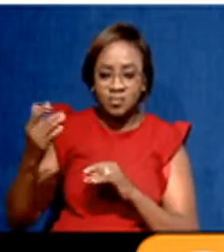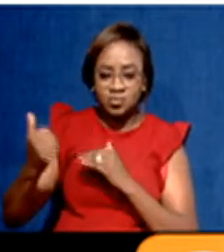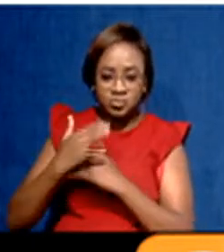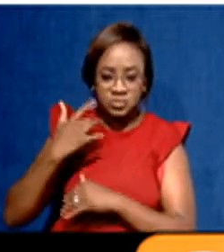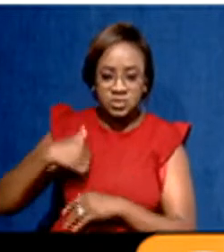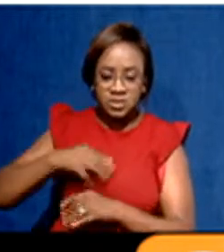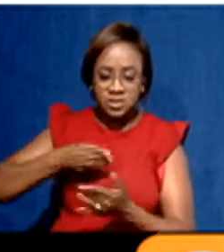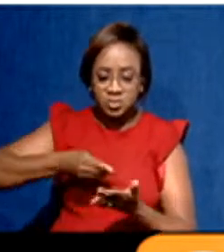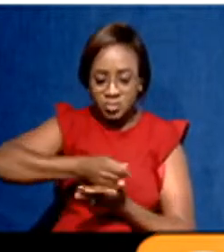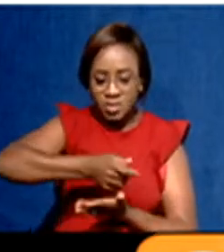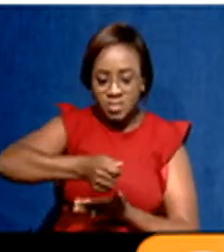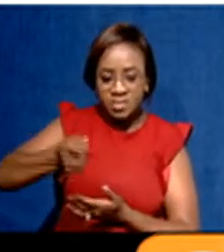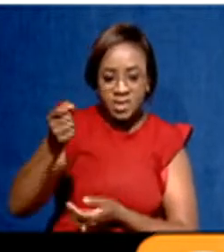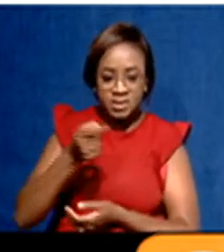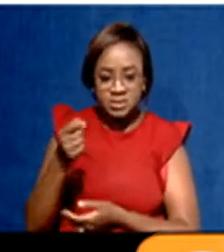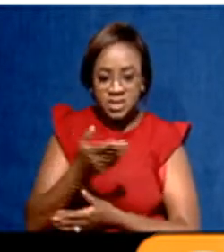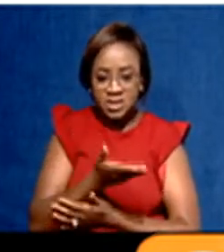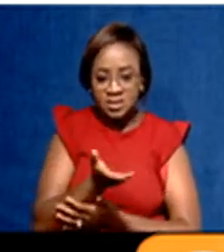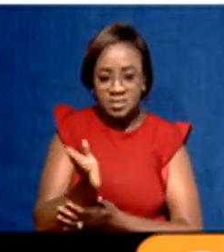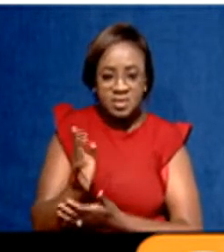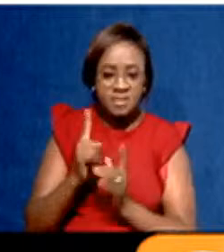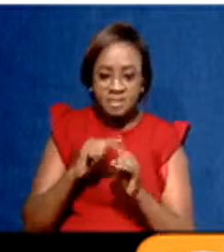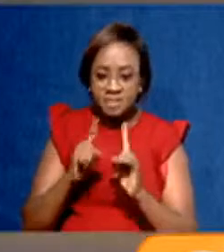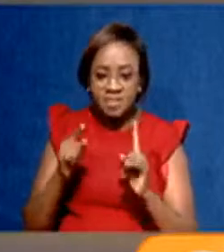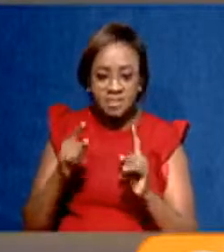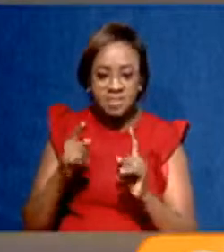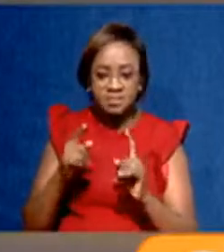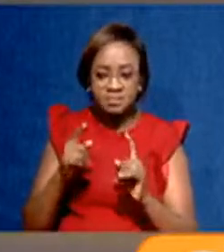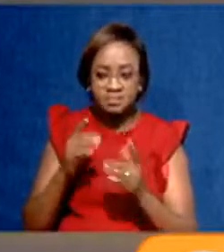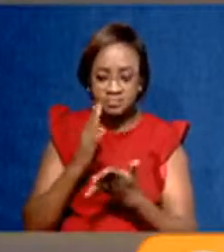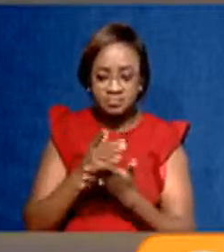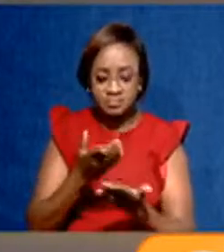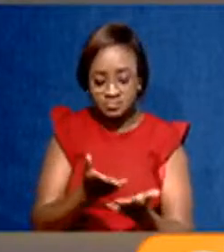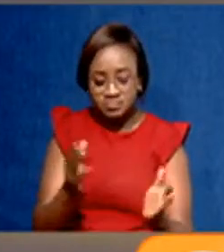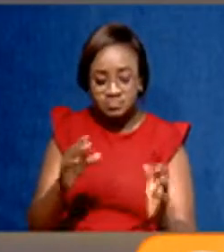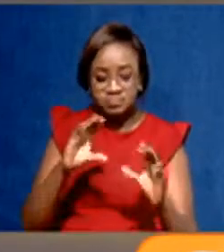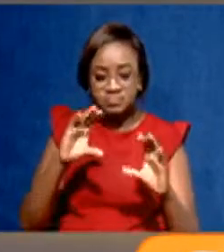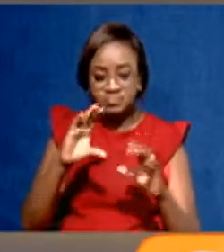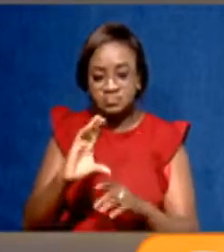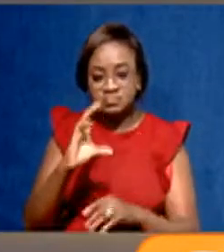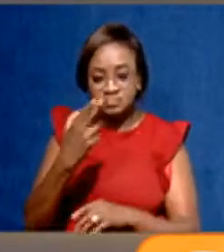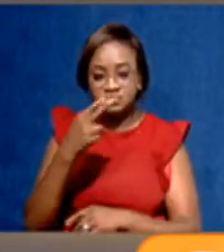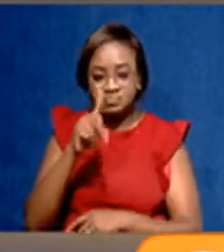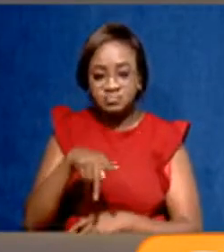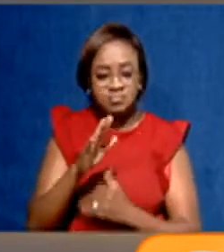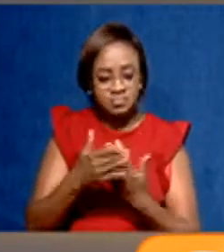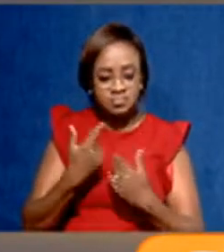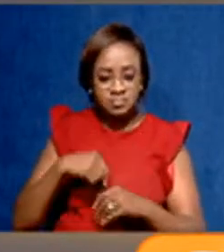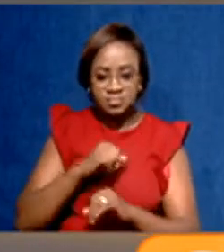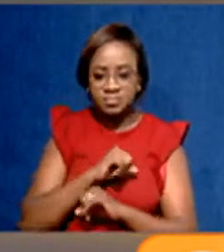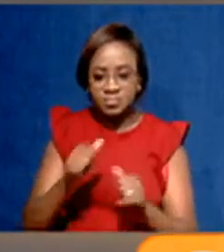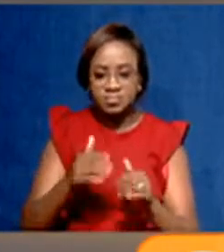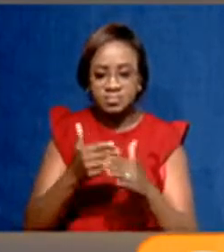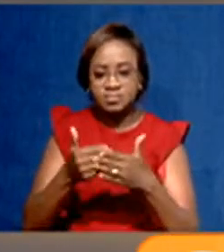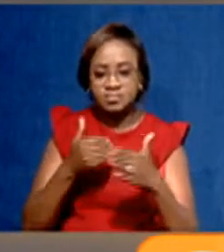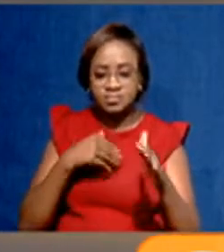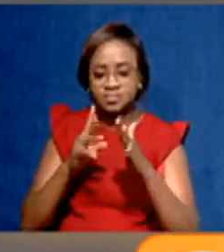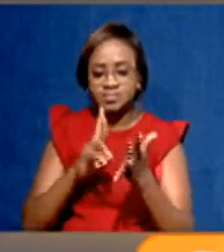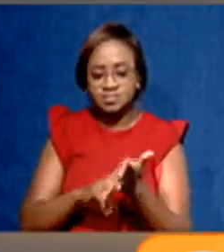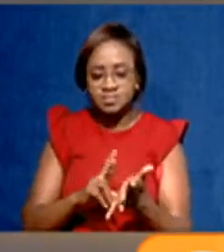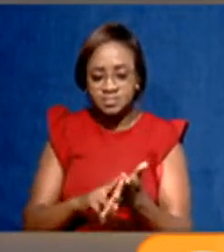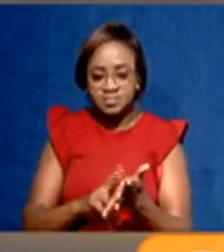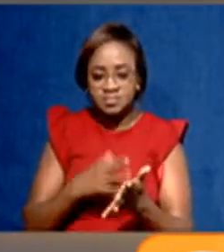so to them. But so far, they are helping us to do what is called pre-registration of patient into